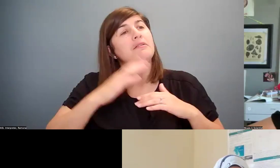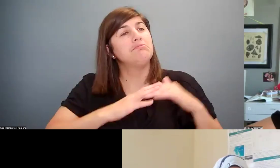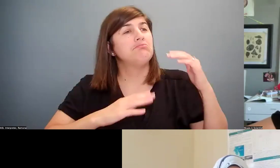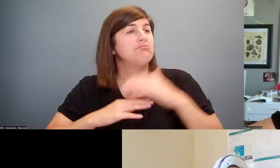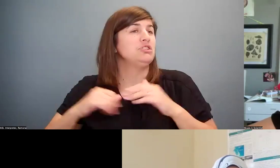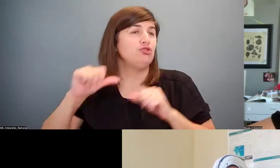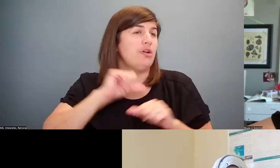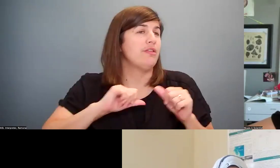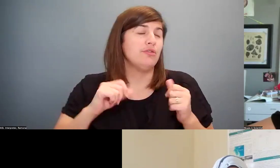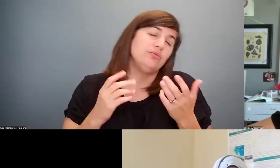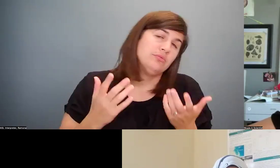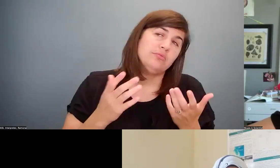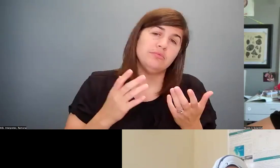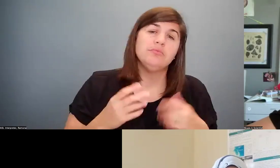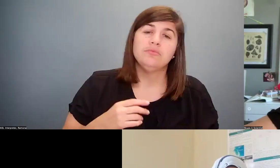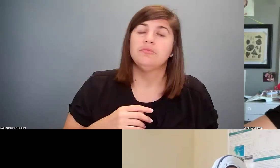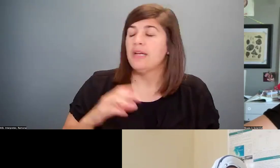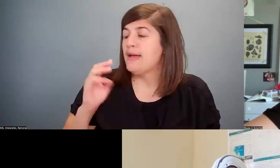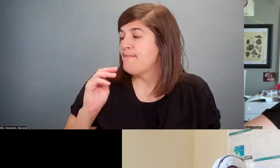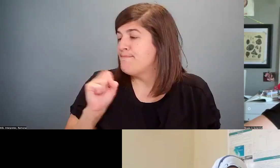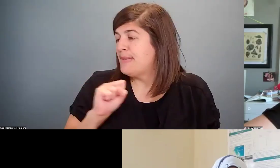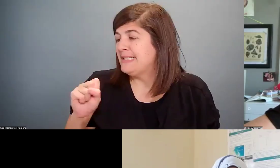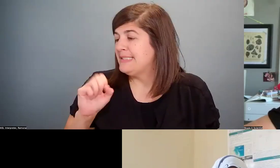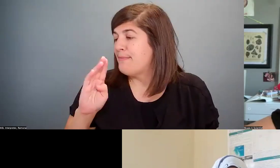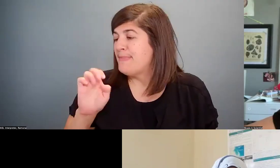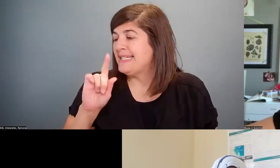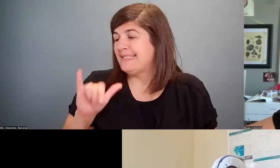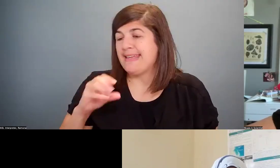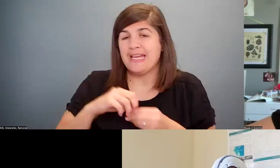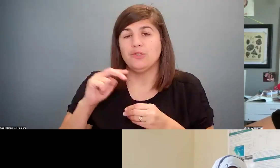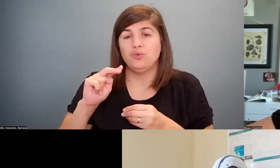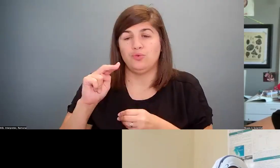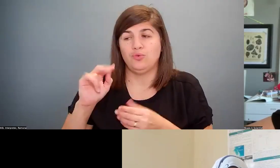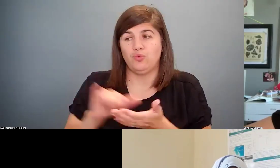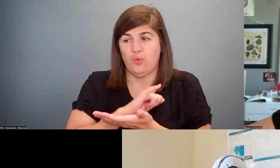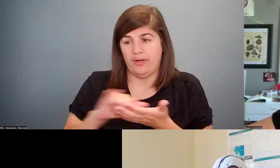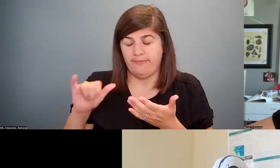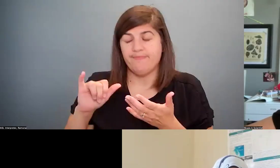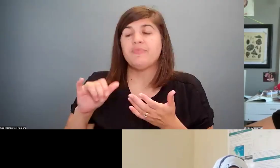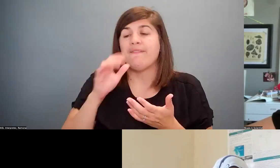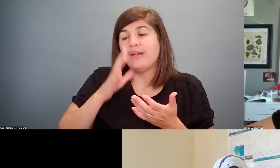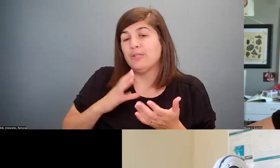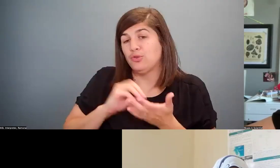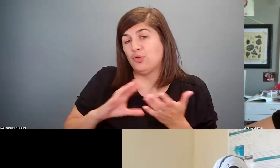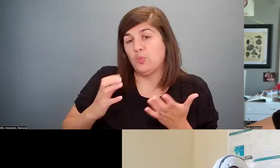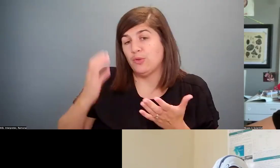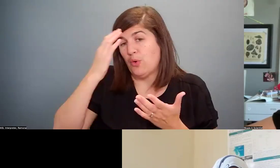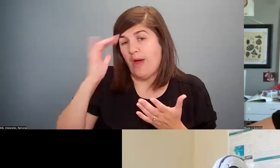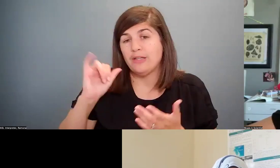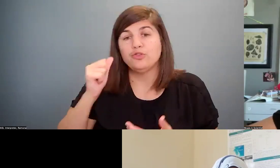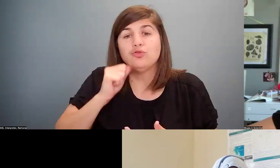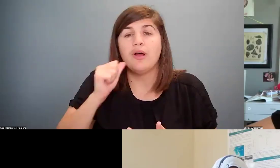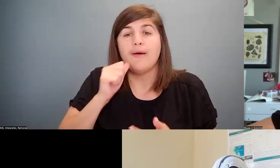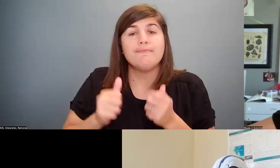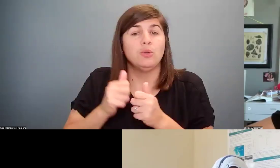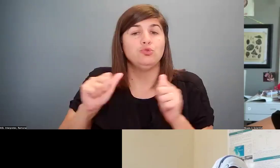Cool. We've got a question from Miss Beasley in New York. Her female students would like to know, as a girl, what was the most